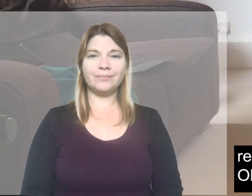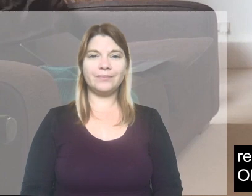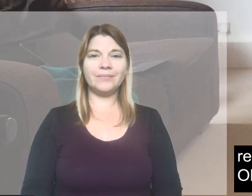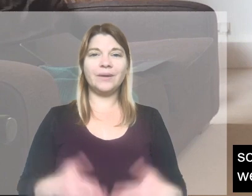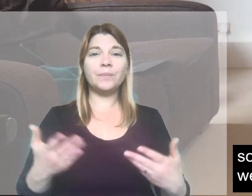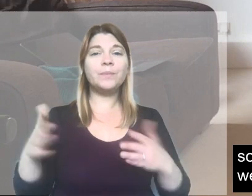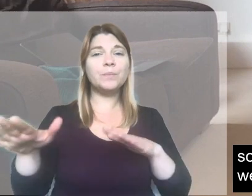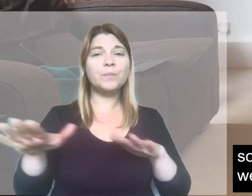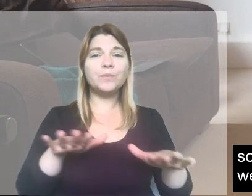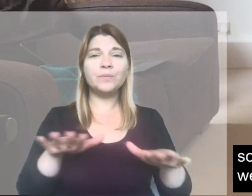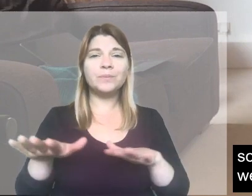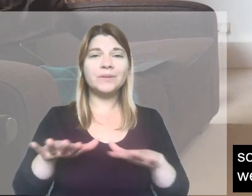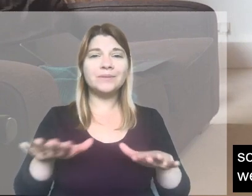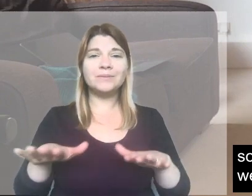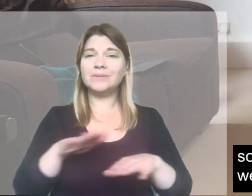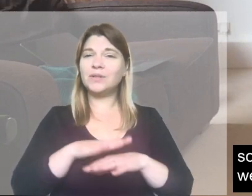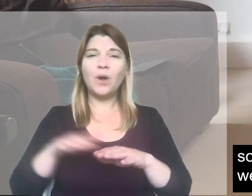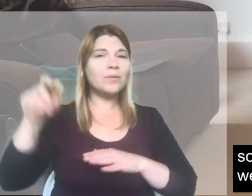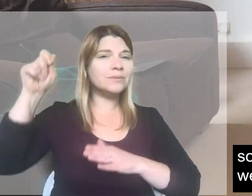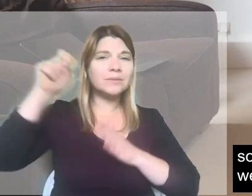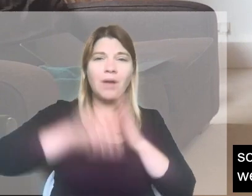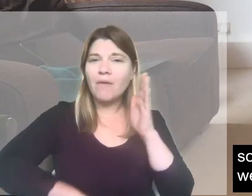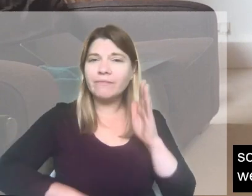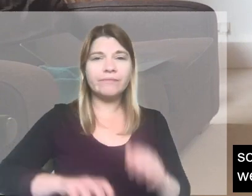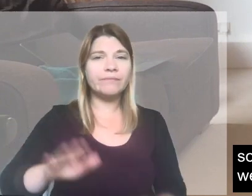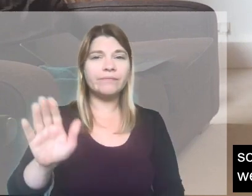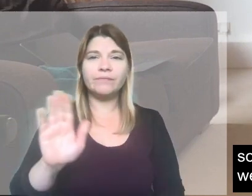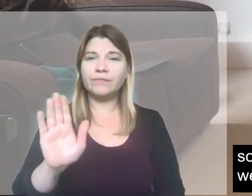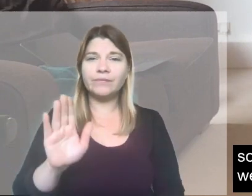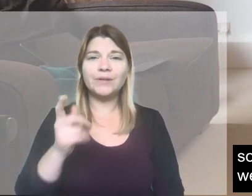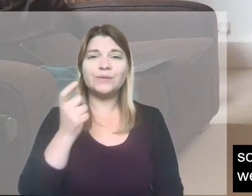this sense of softness and